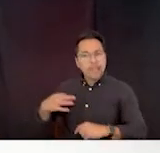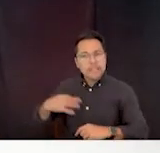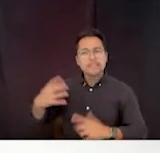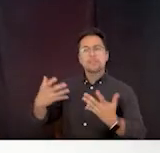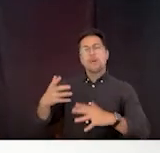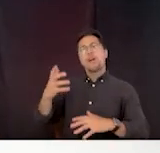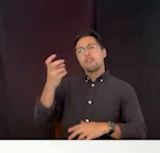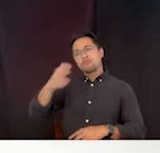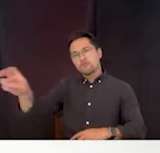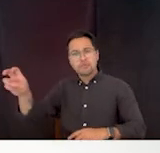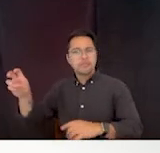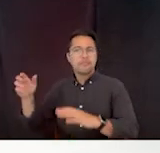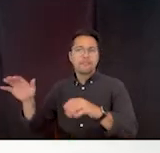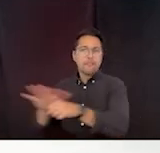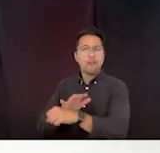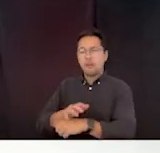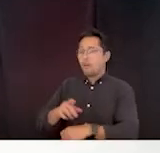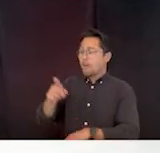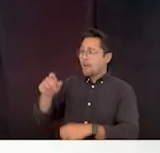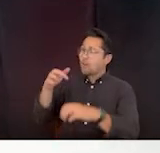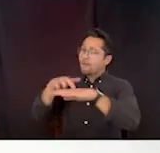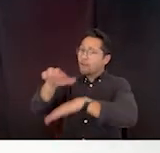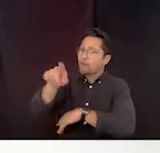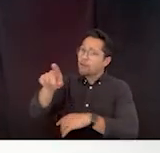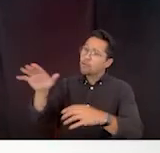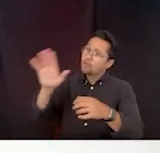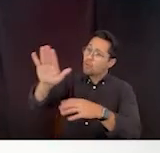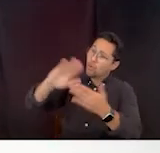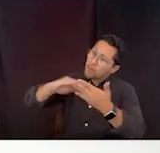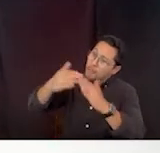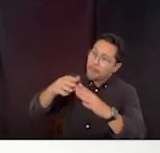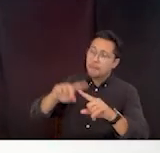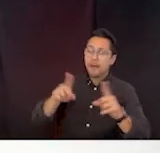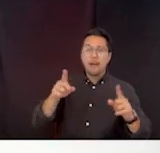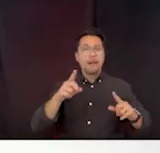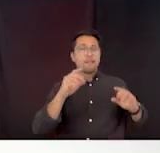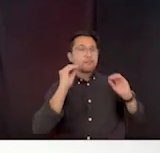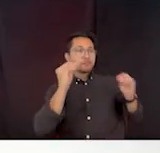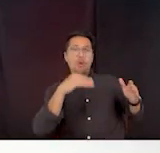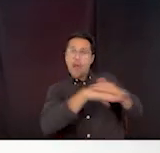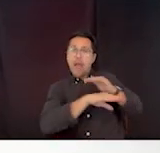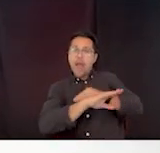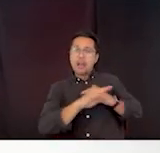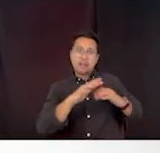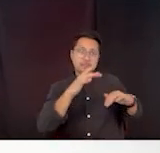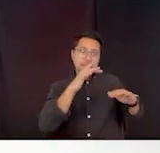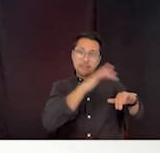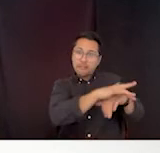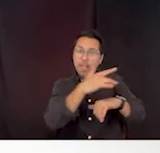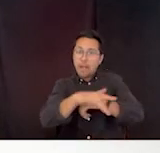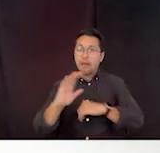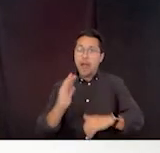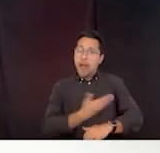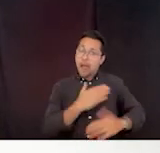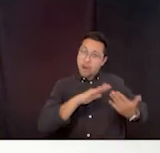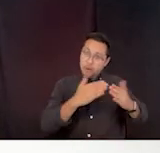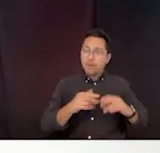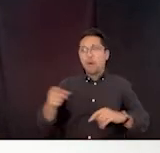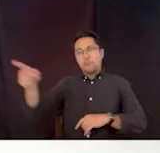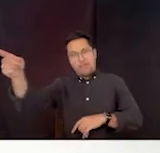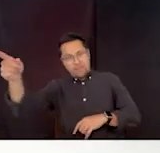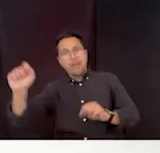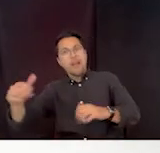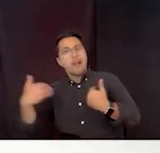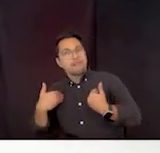over, where we can not only refer you in your community, but if there's not access in ours, we can actually take you and provide services for you,